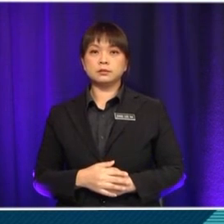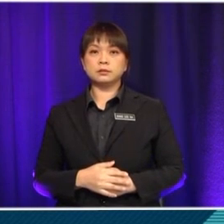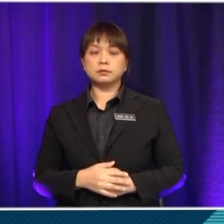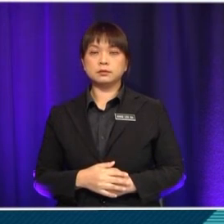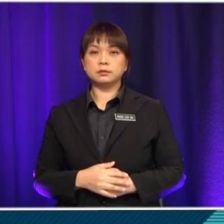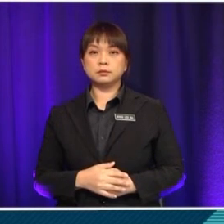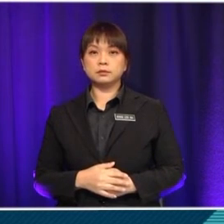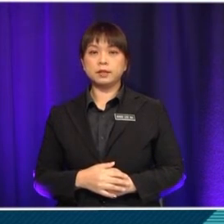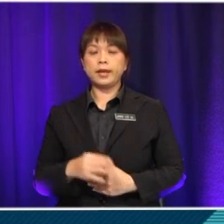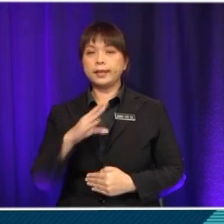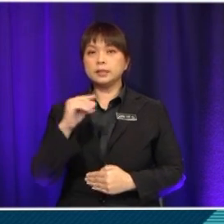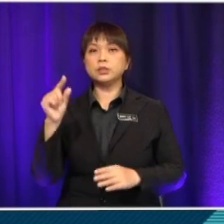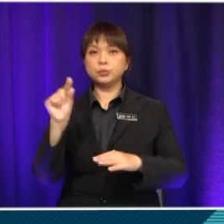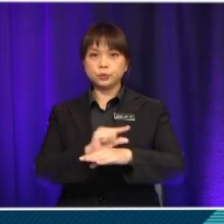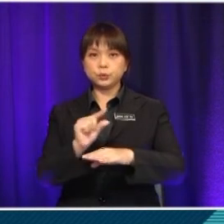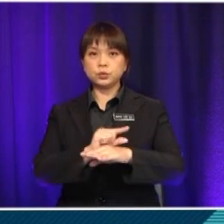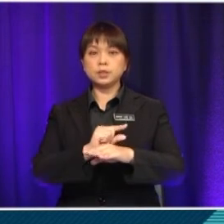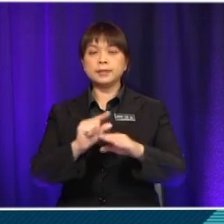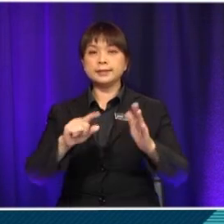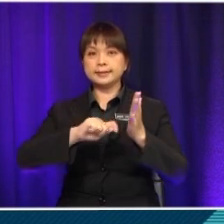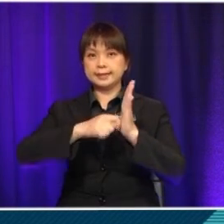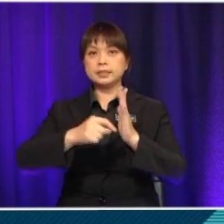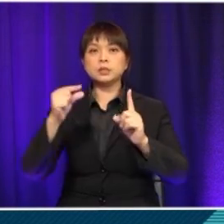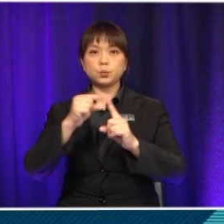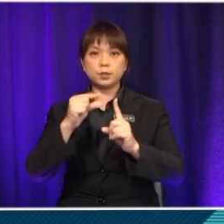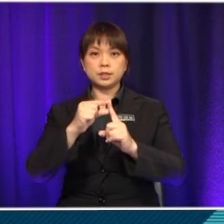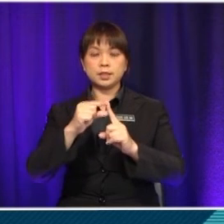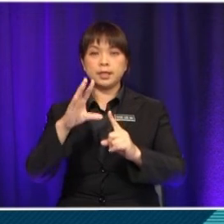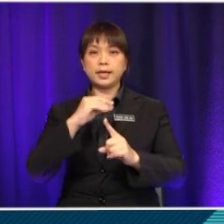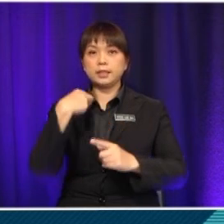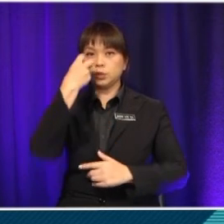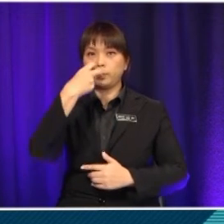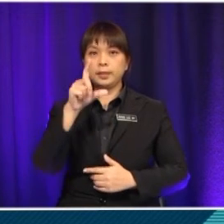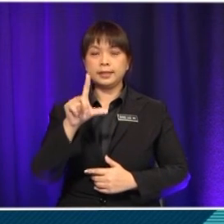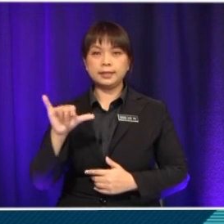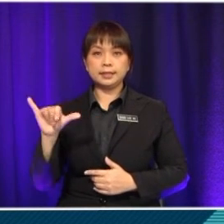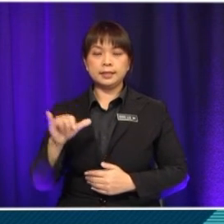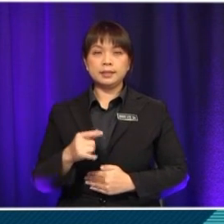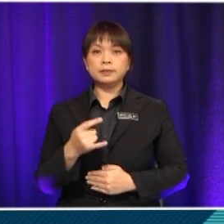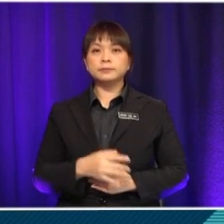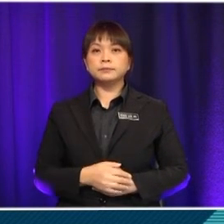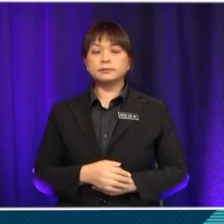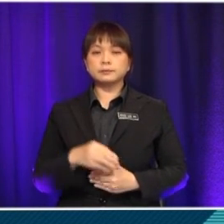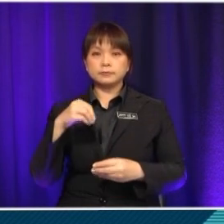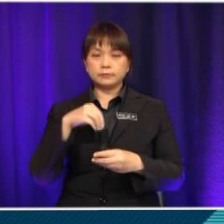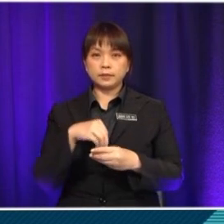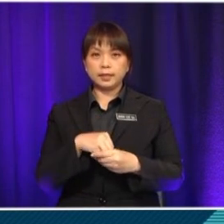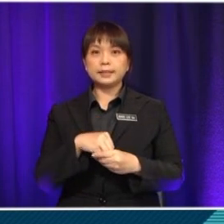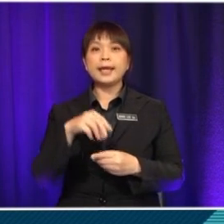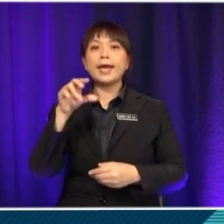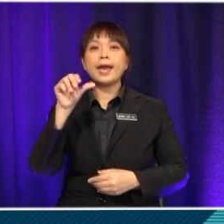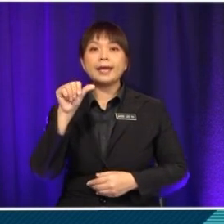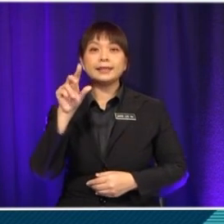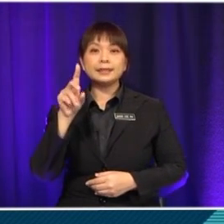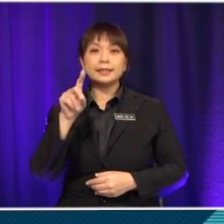keywords are the one that we mentioned just on the word bank. Like you have to use, and normally they are in adjectives form,